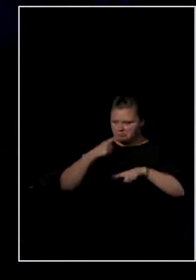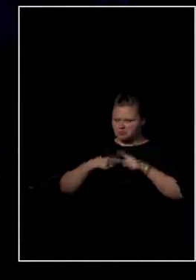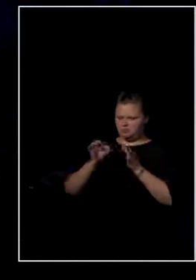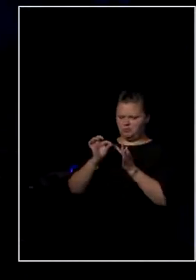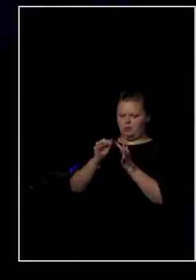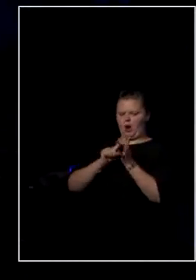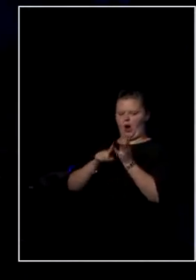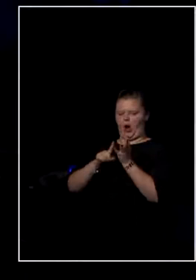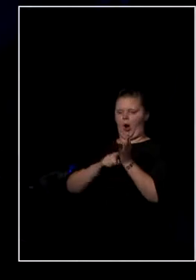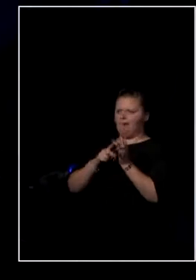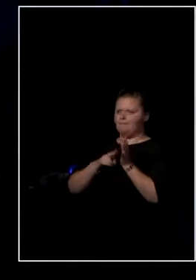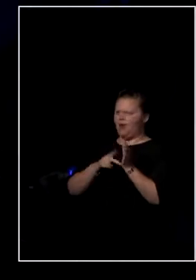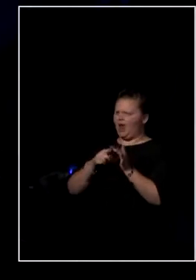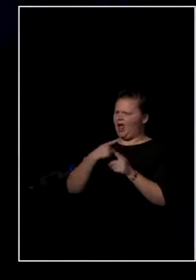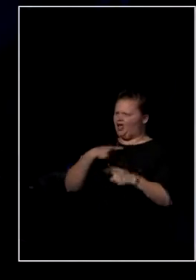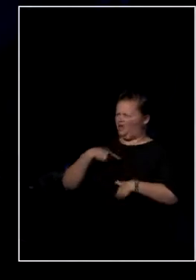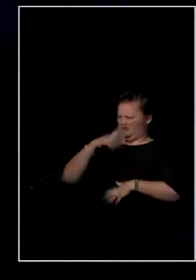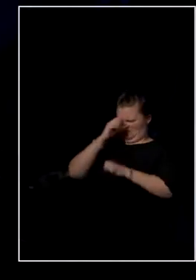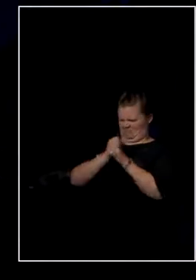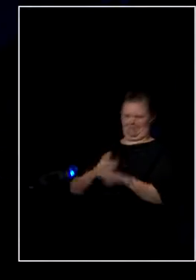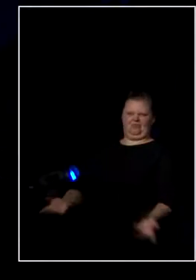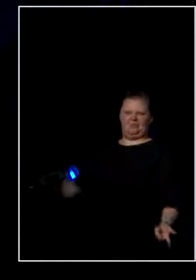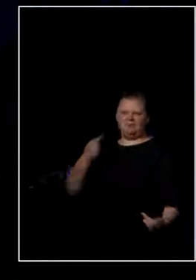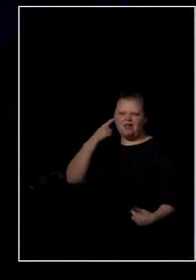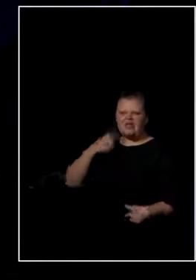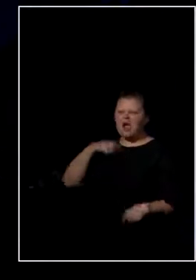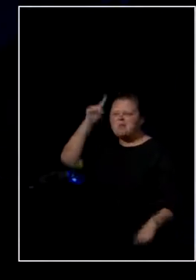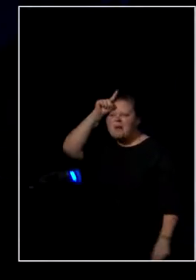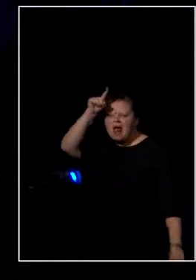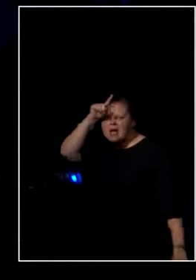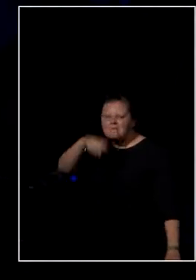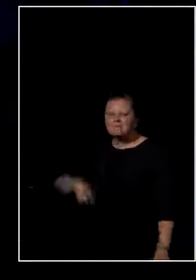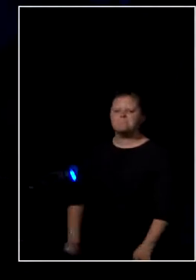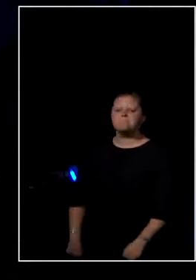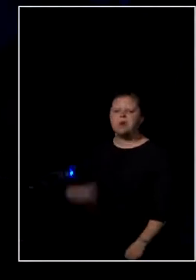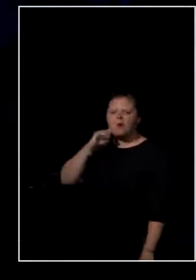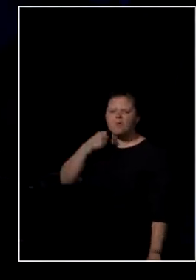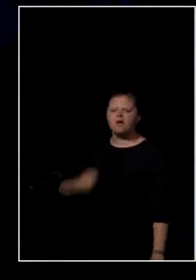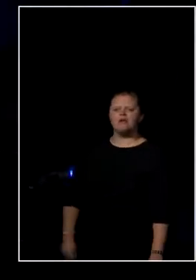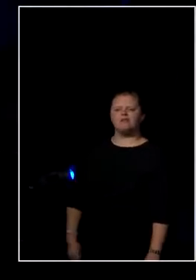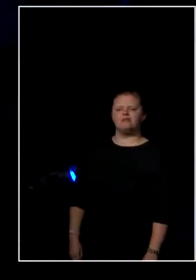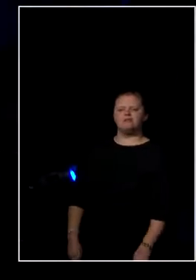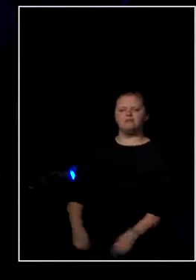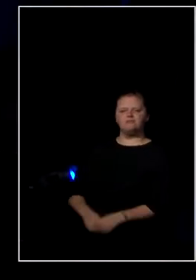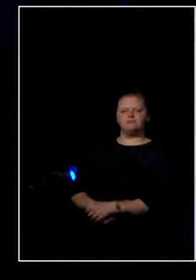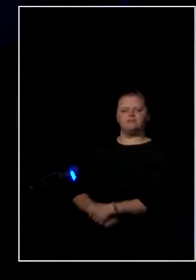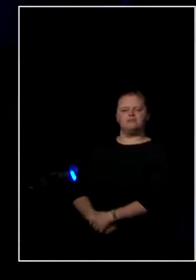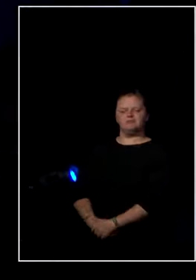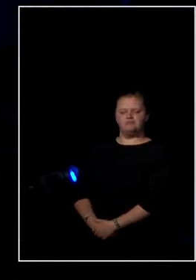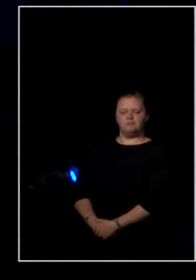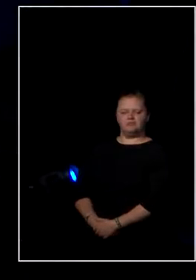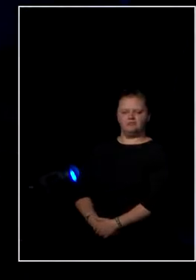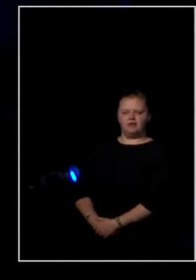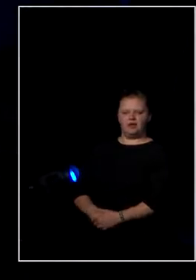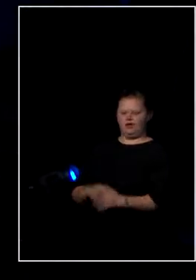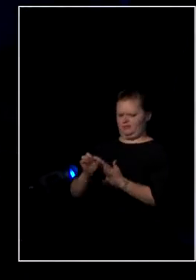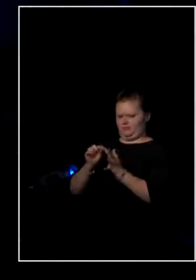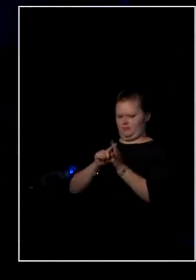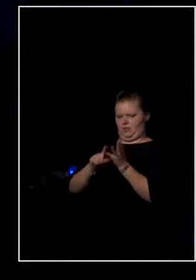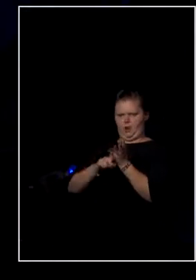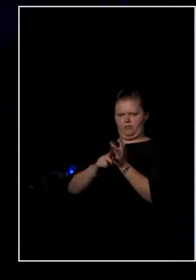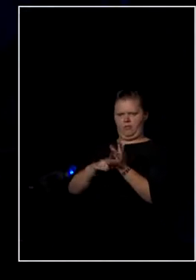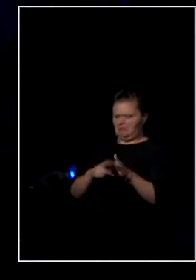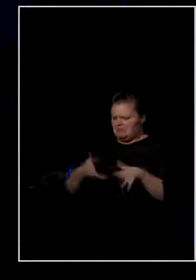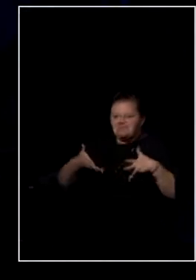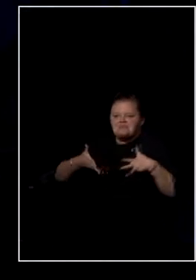Pauline, they won't believe me. They'll think I'm making it up. They'll think. And after that, Pauline goes, well, give it a